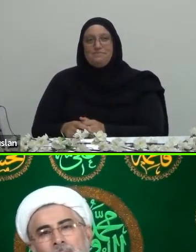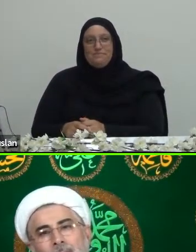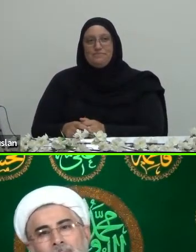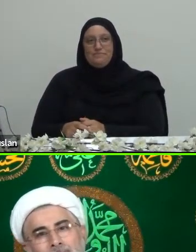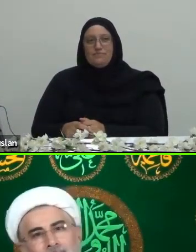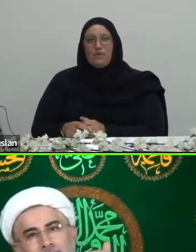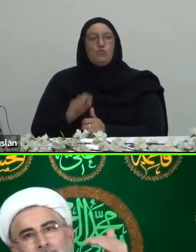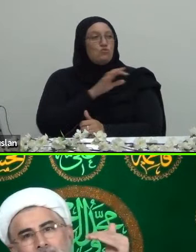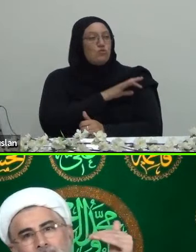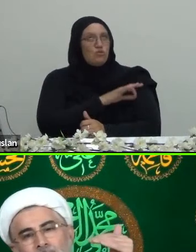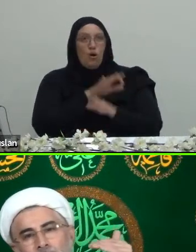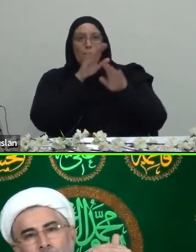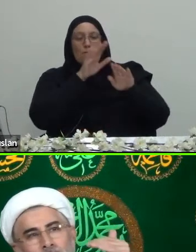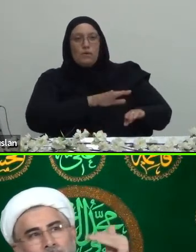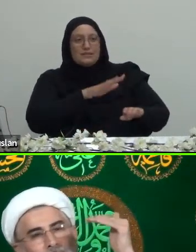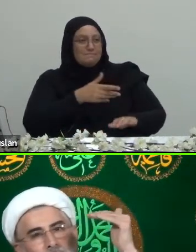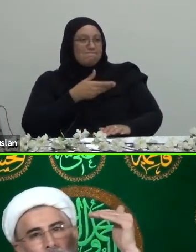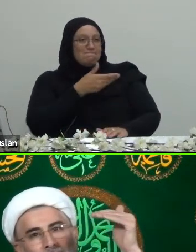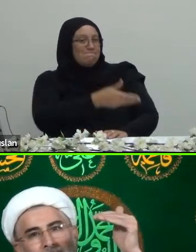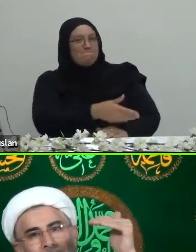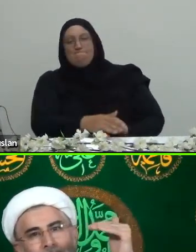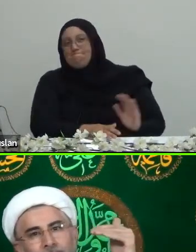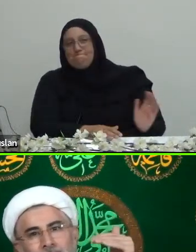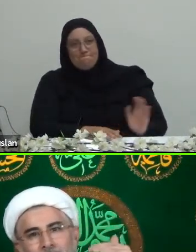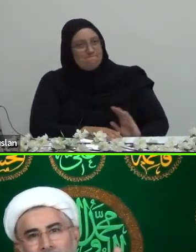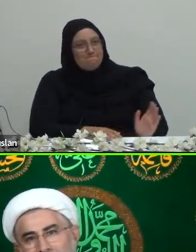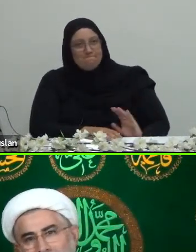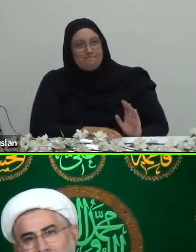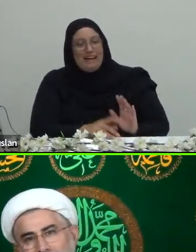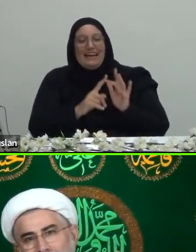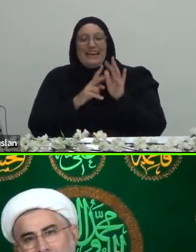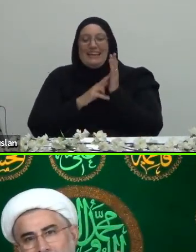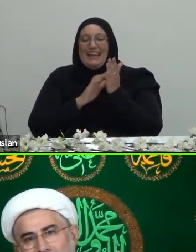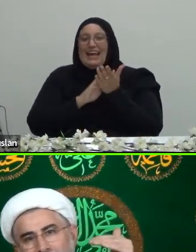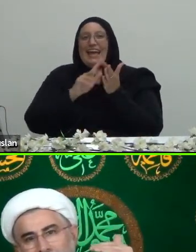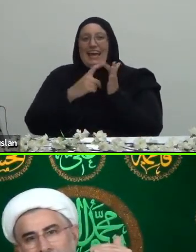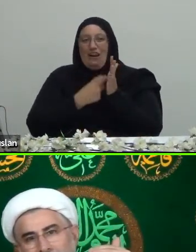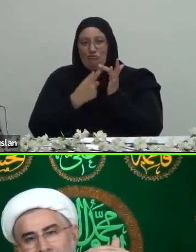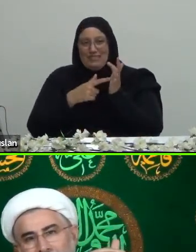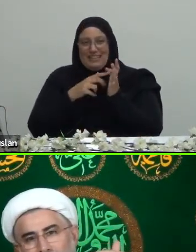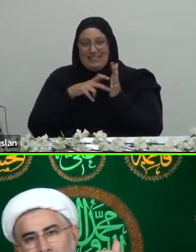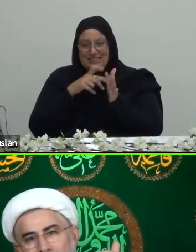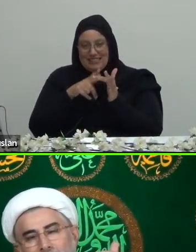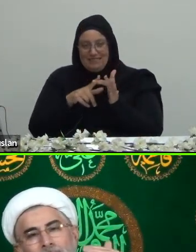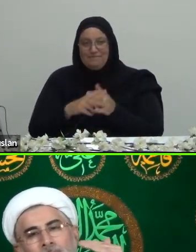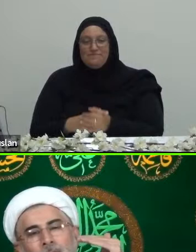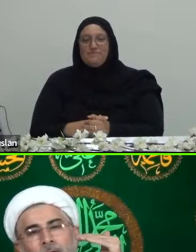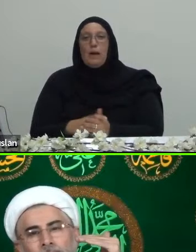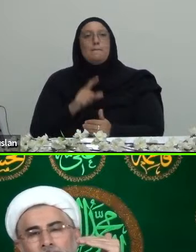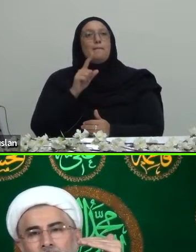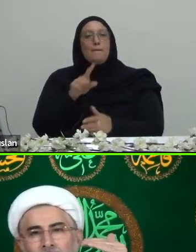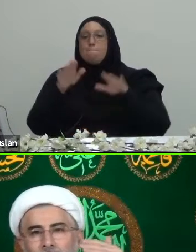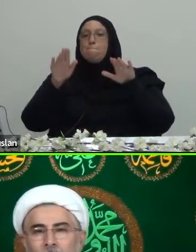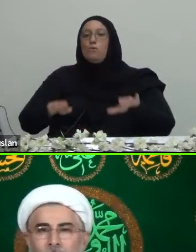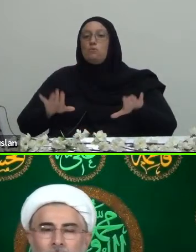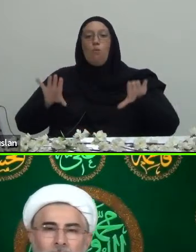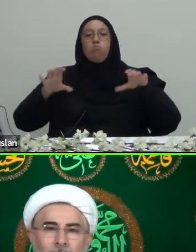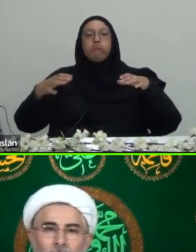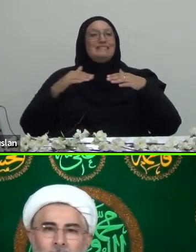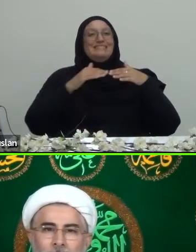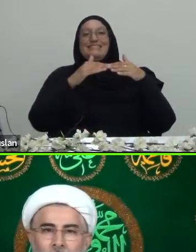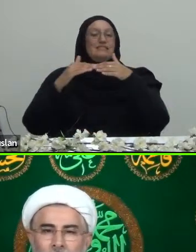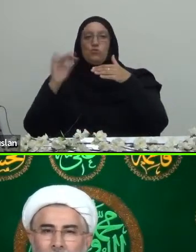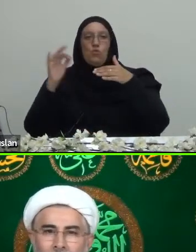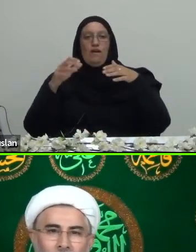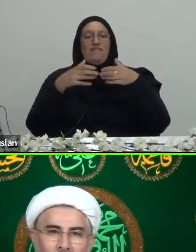non-Muslims. And even for Muslims, we have different classes or different categories. The first category, like